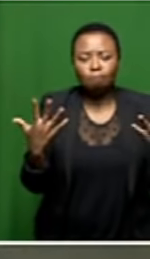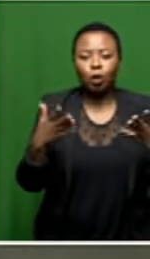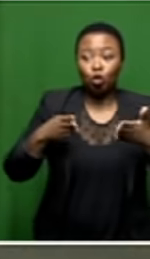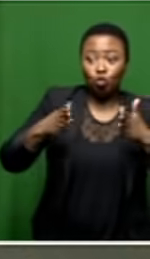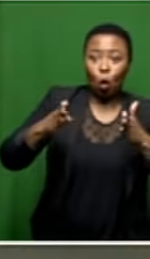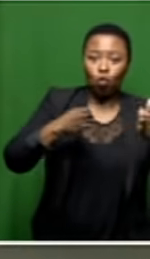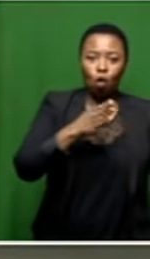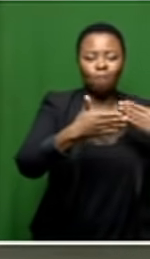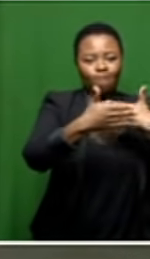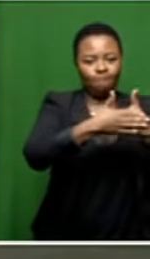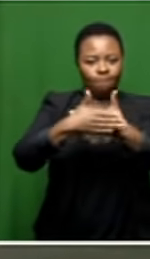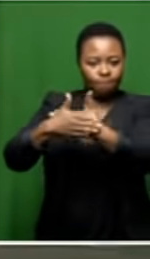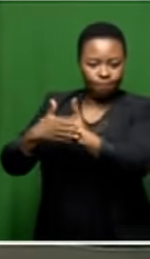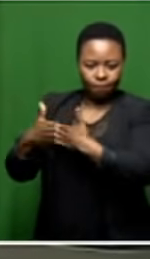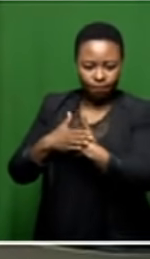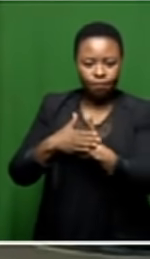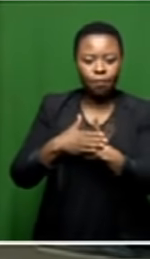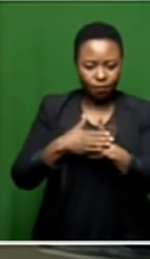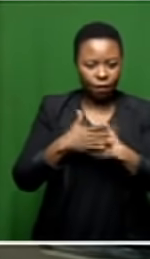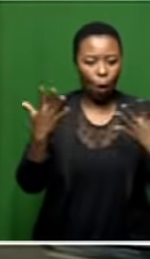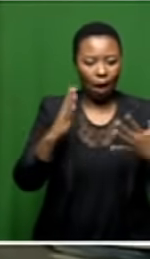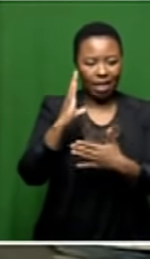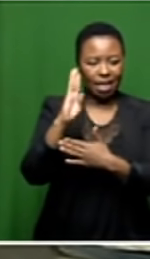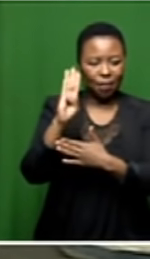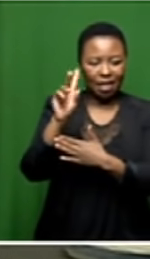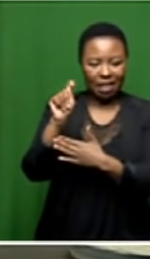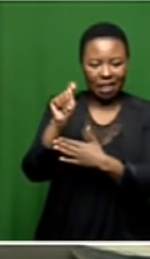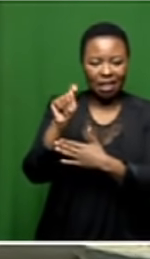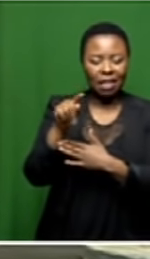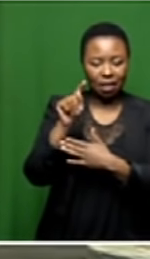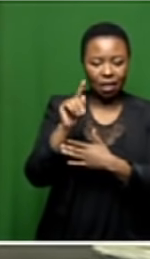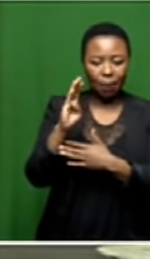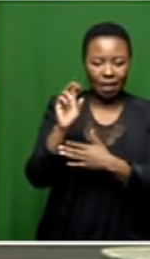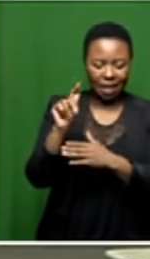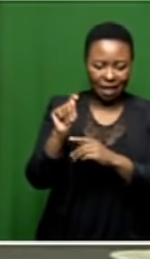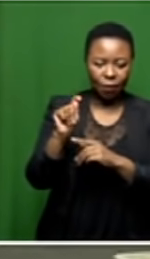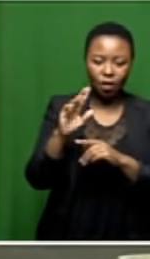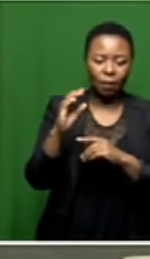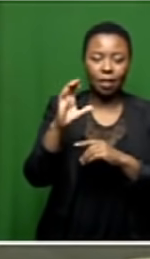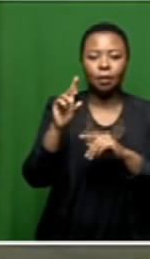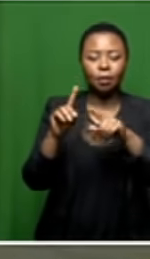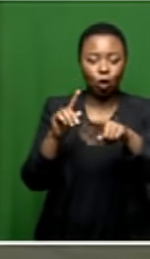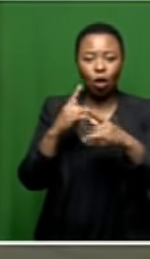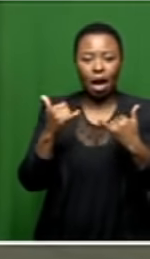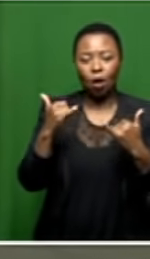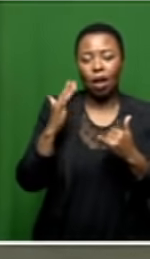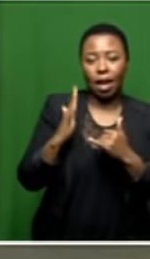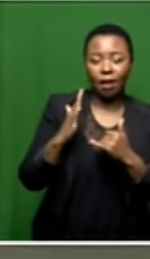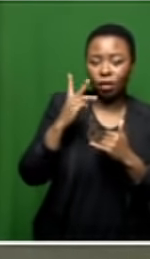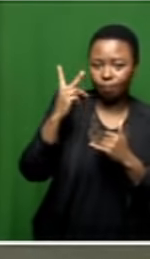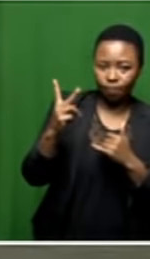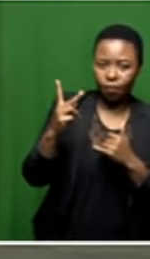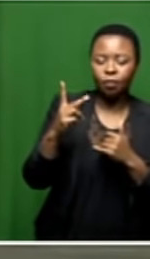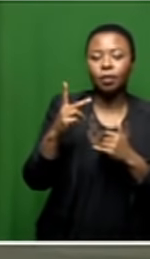effect across this part of the CBD as we stand at the moment. I can tell you to my left-hand side, there are officials,